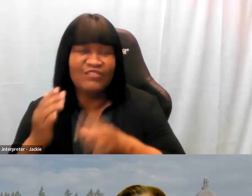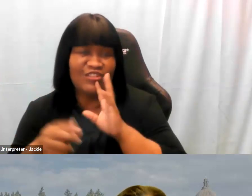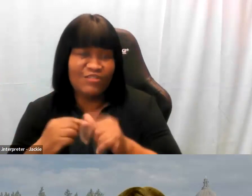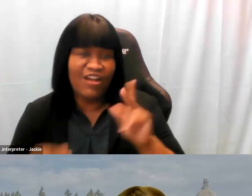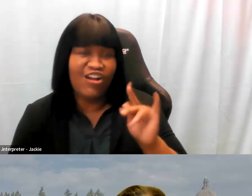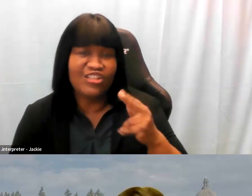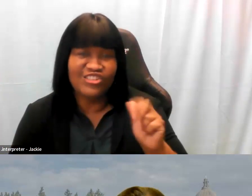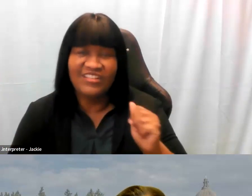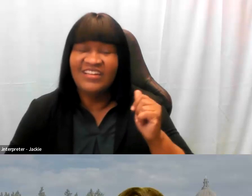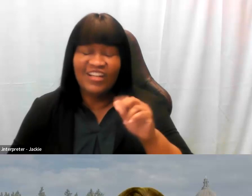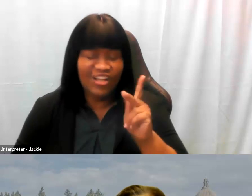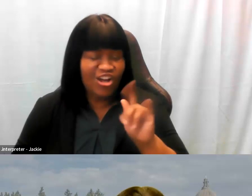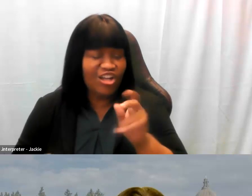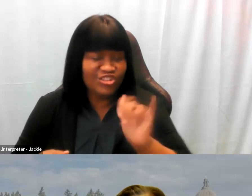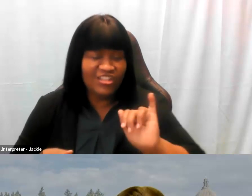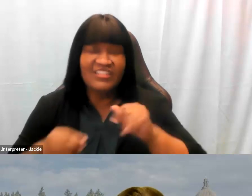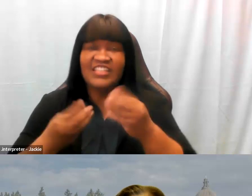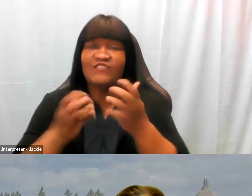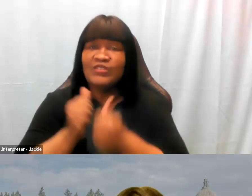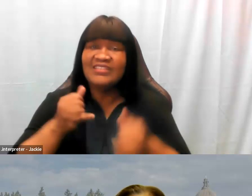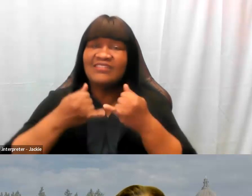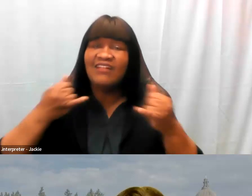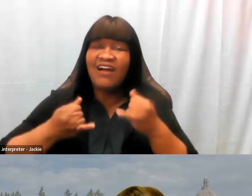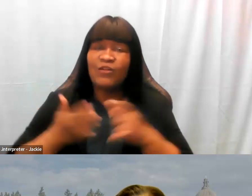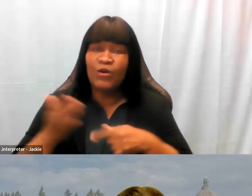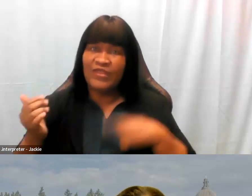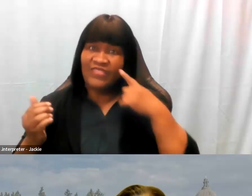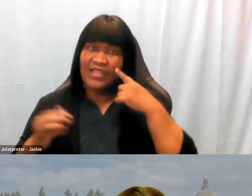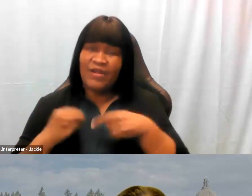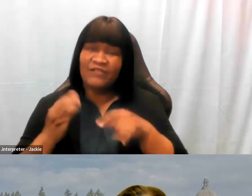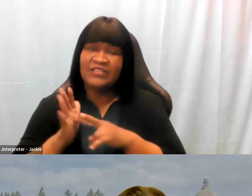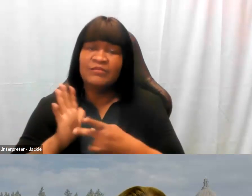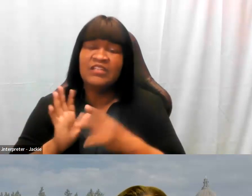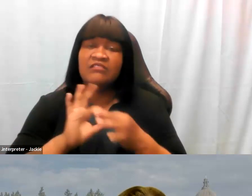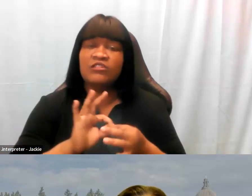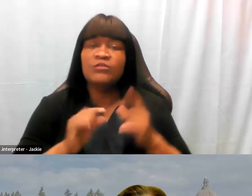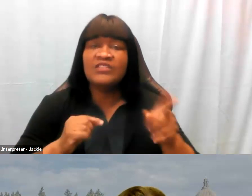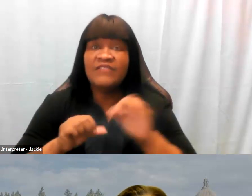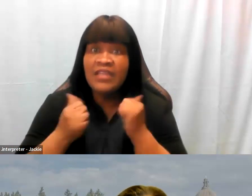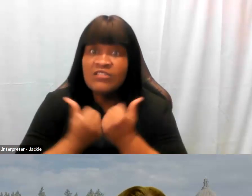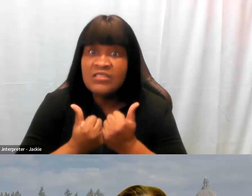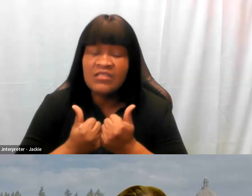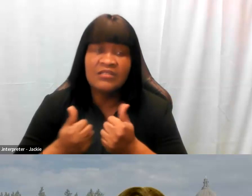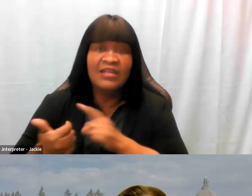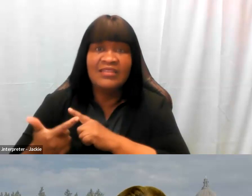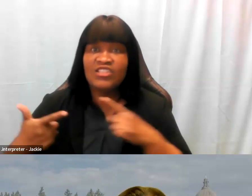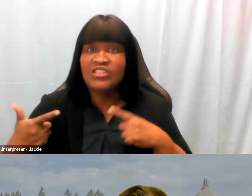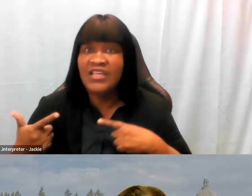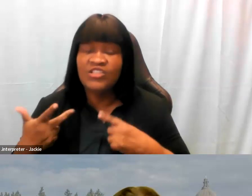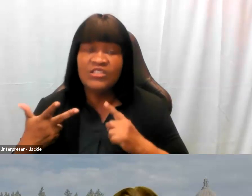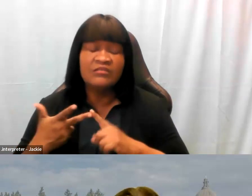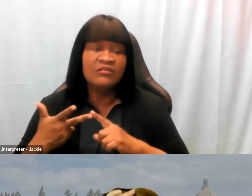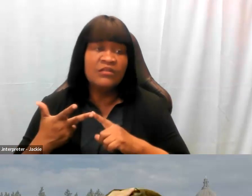you each line item and kind of what we're thinking this means in terms of agency, legislative,